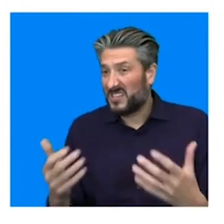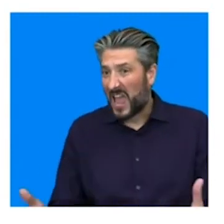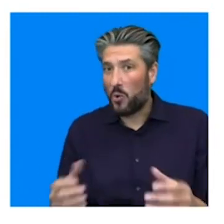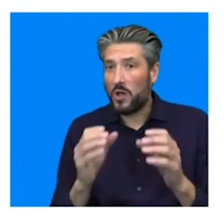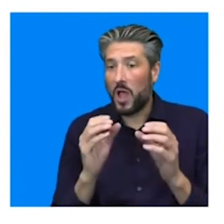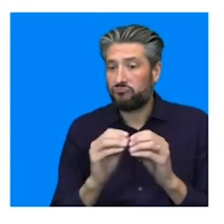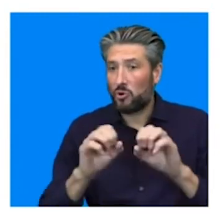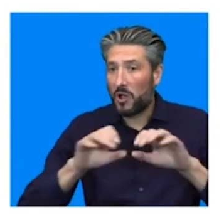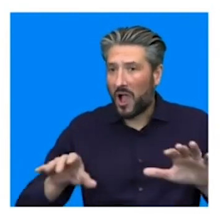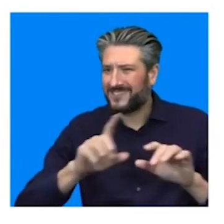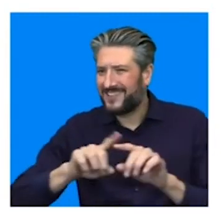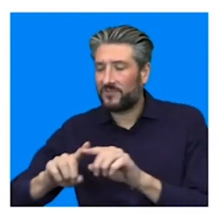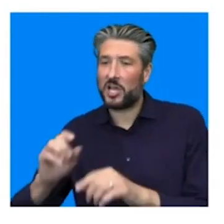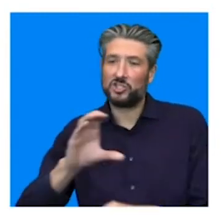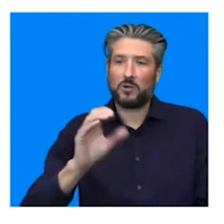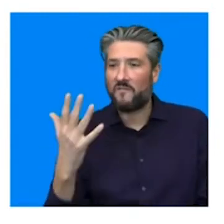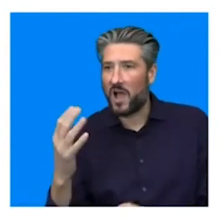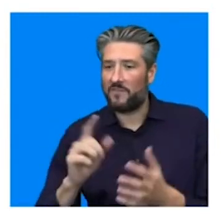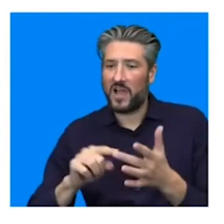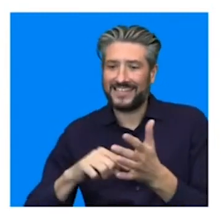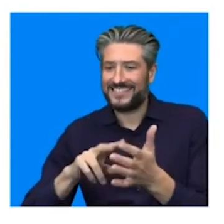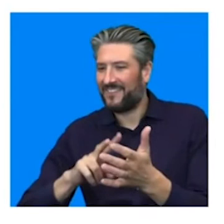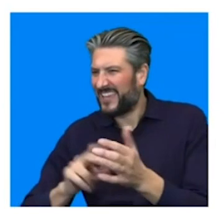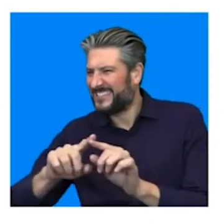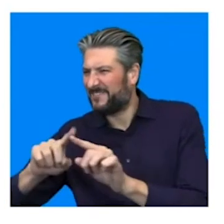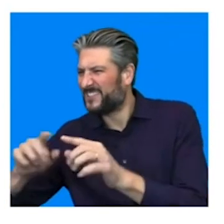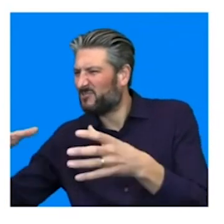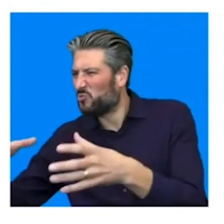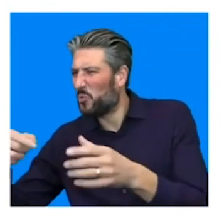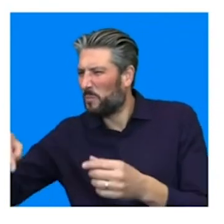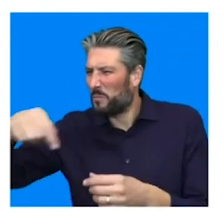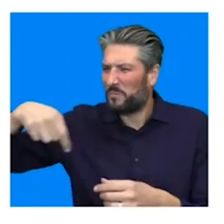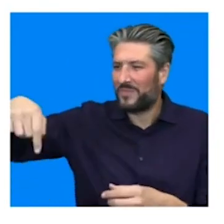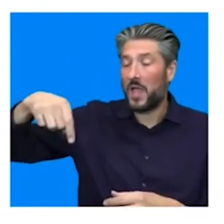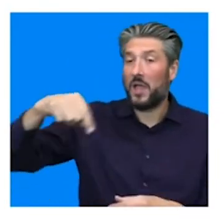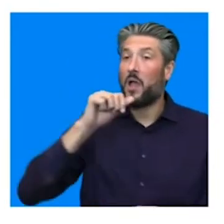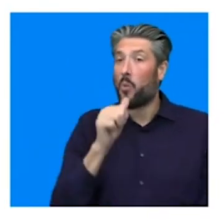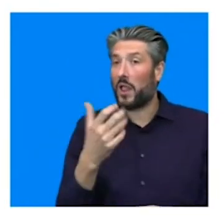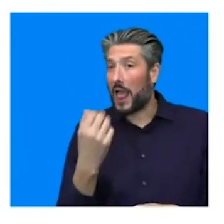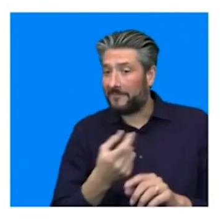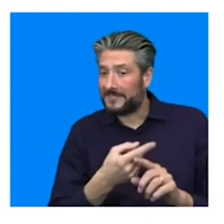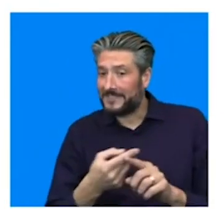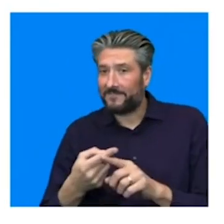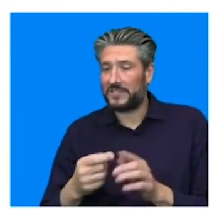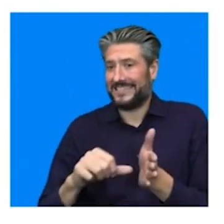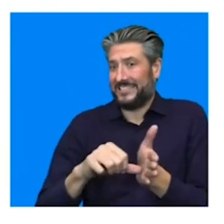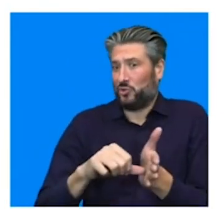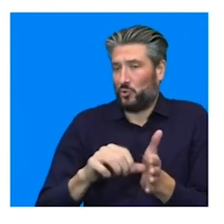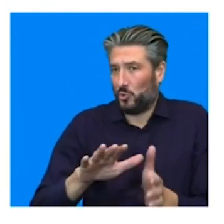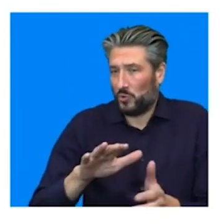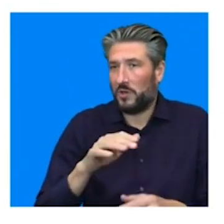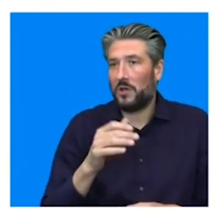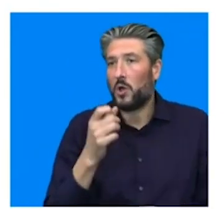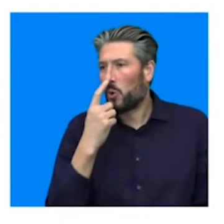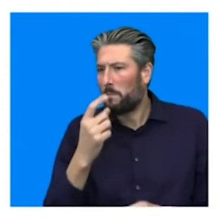Channel 5 and ITV and a couple of others that are in a group. And so we will face particular issues that might not actually be relevant for a lot of other people. So